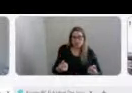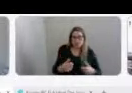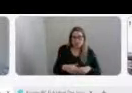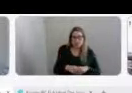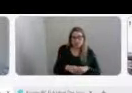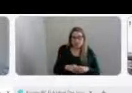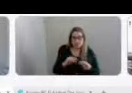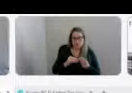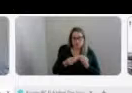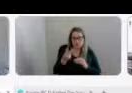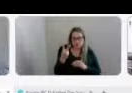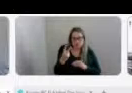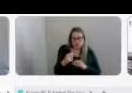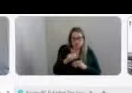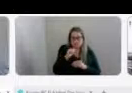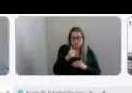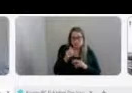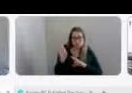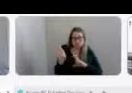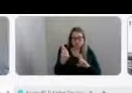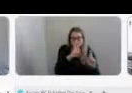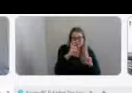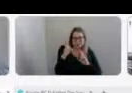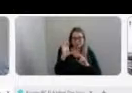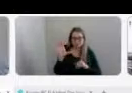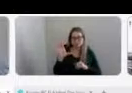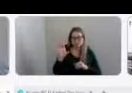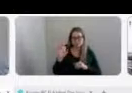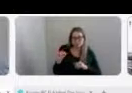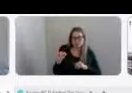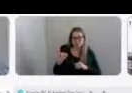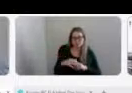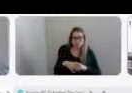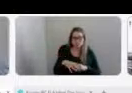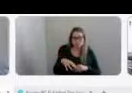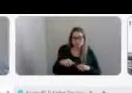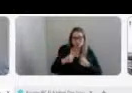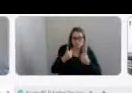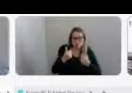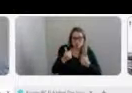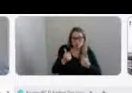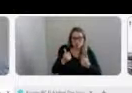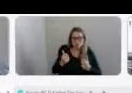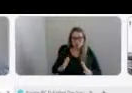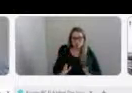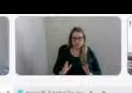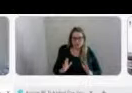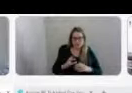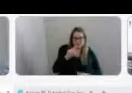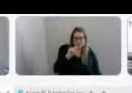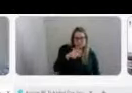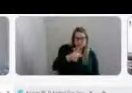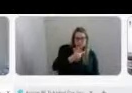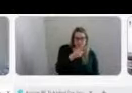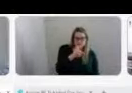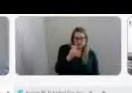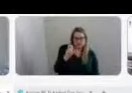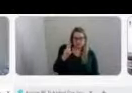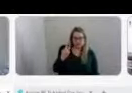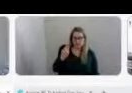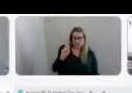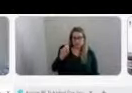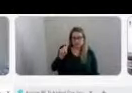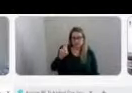two district 17 does not respect communities of interest the residents of tanka verdi and vale have very little to do with the